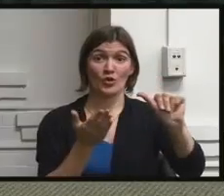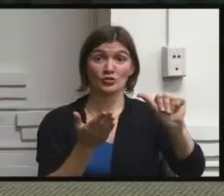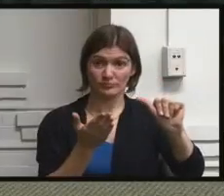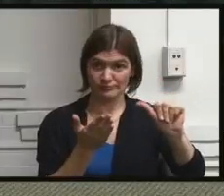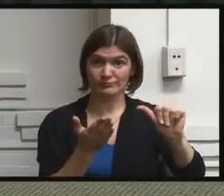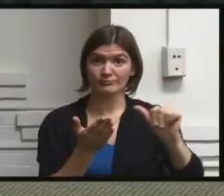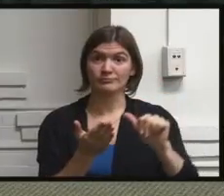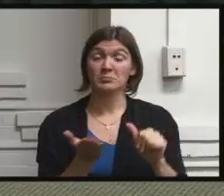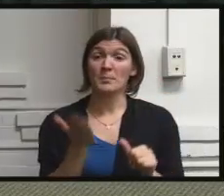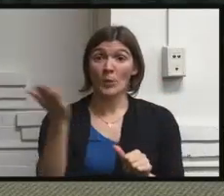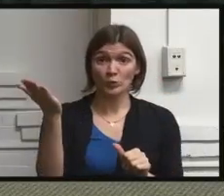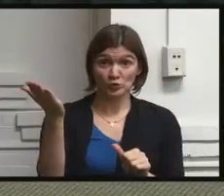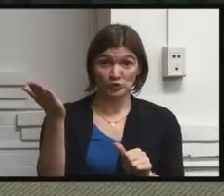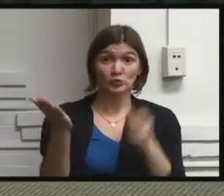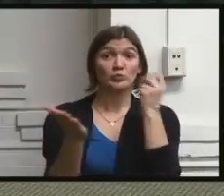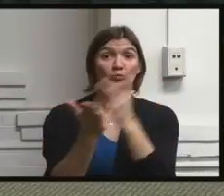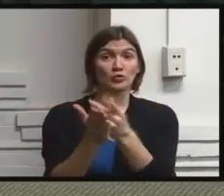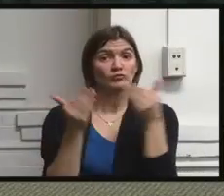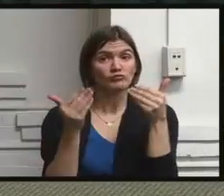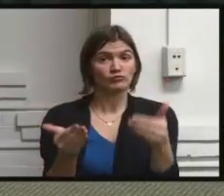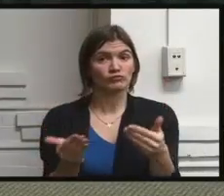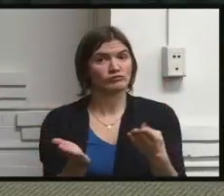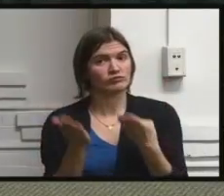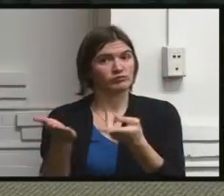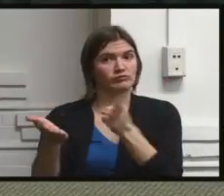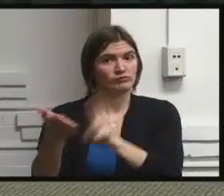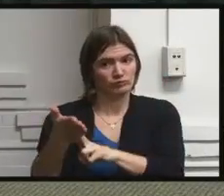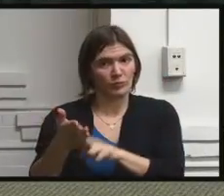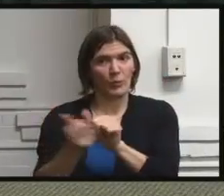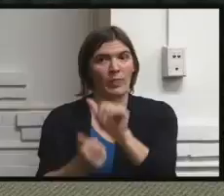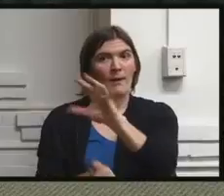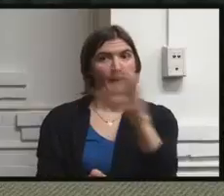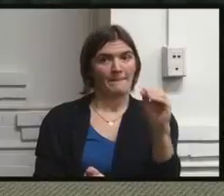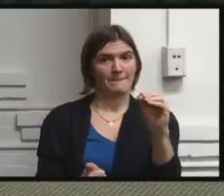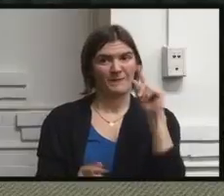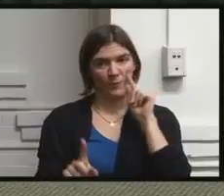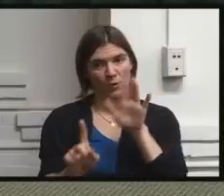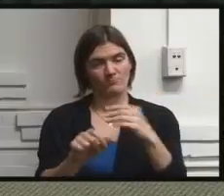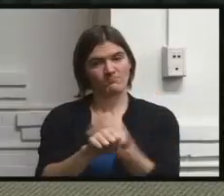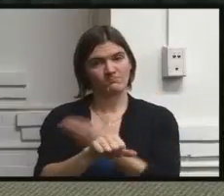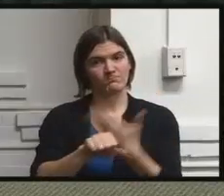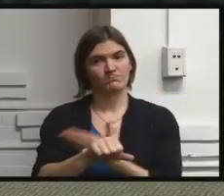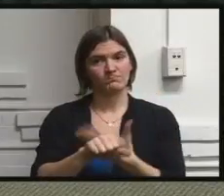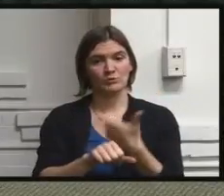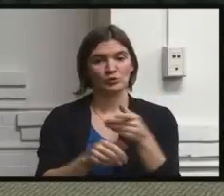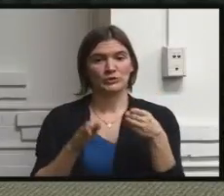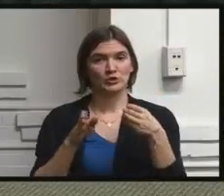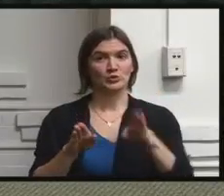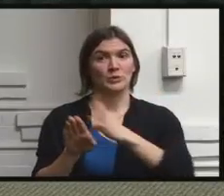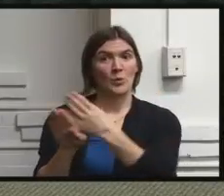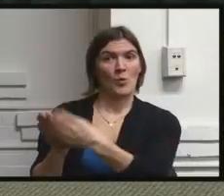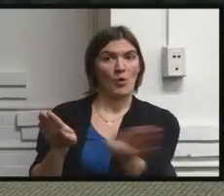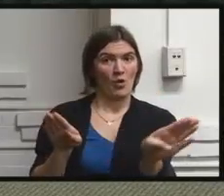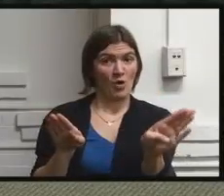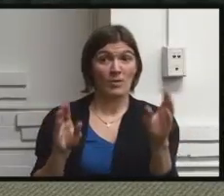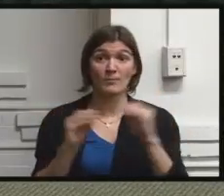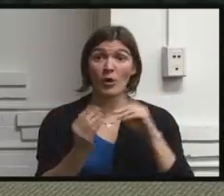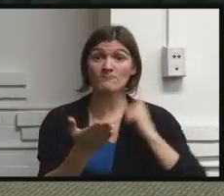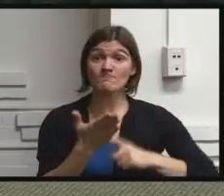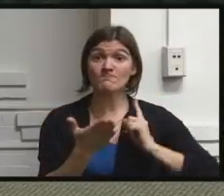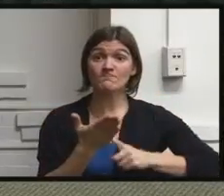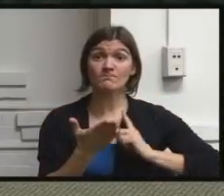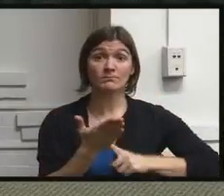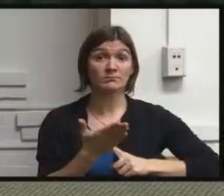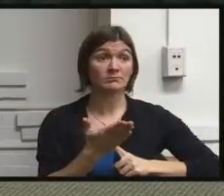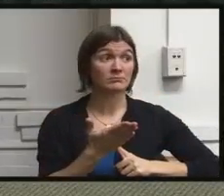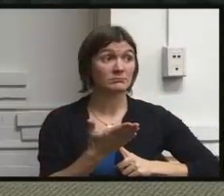$386,379. We have a motion to approve the Renault Brothers contract for the Green Street retaining wall. Is there any further discussion from anybody